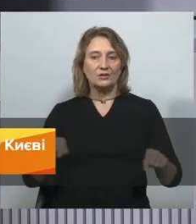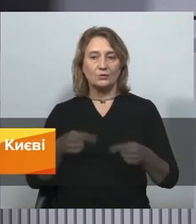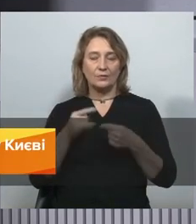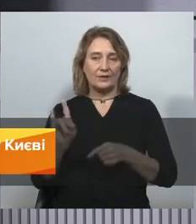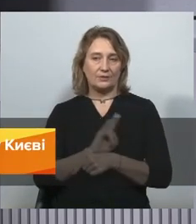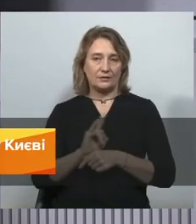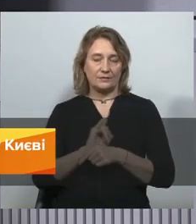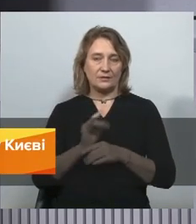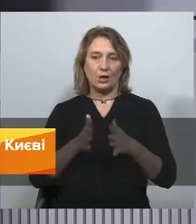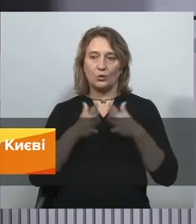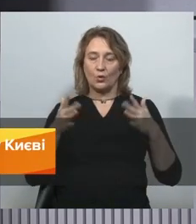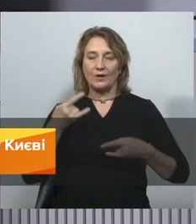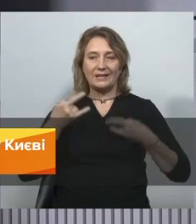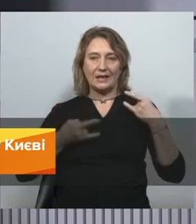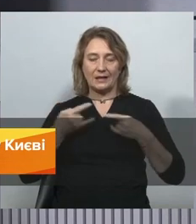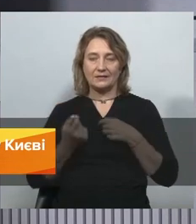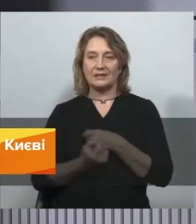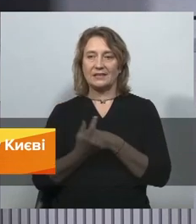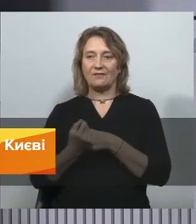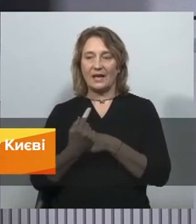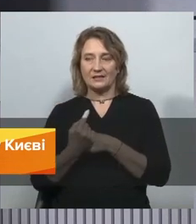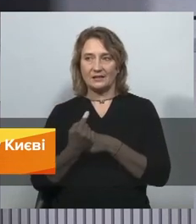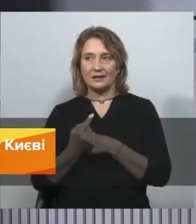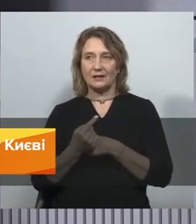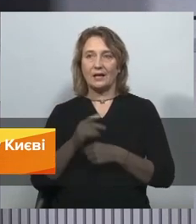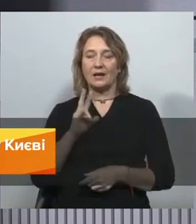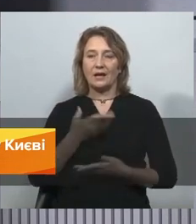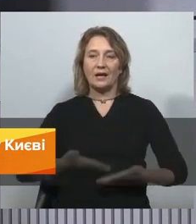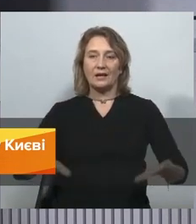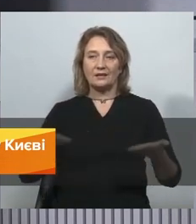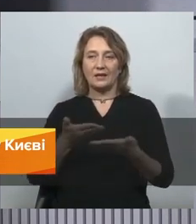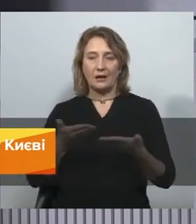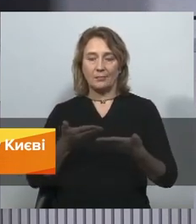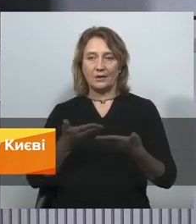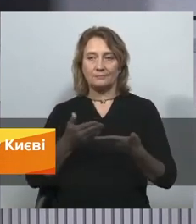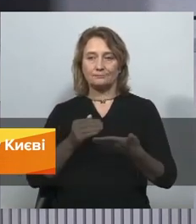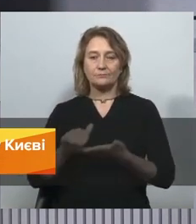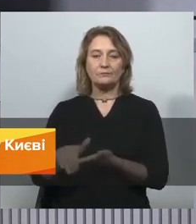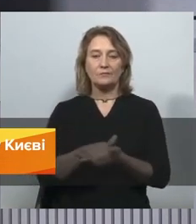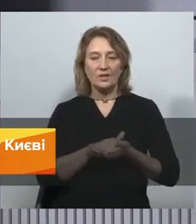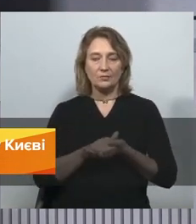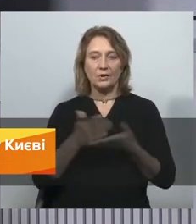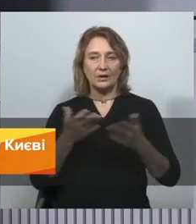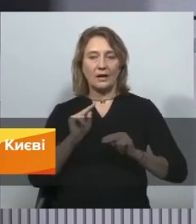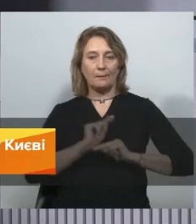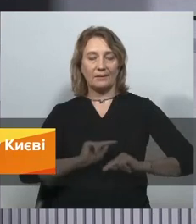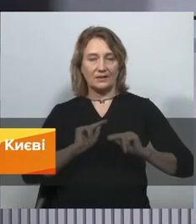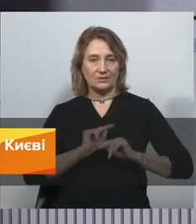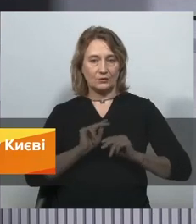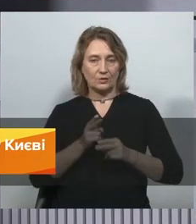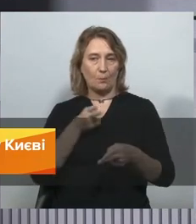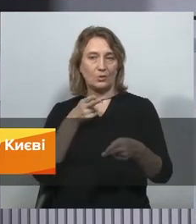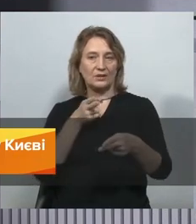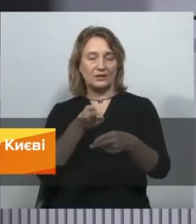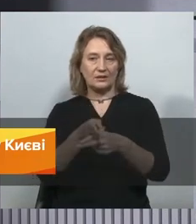creating disinformation, more and more new channels appear, and our entire community working